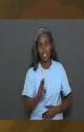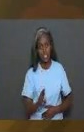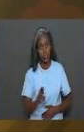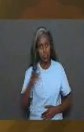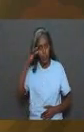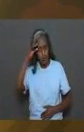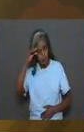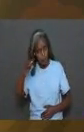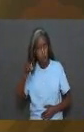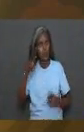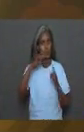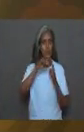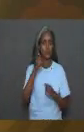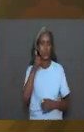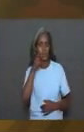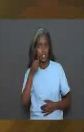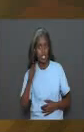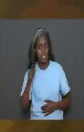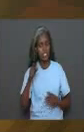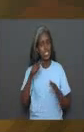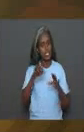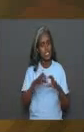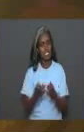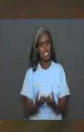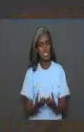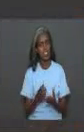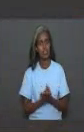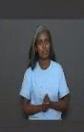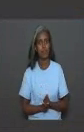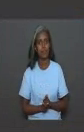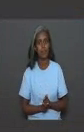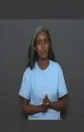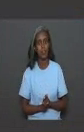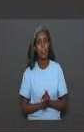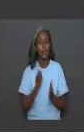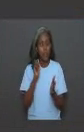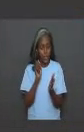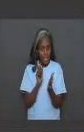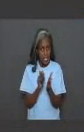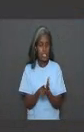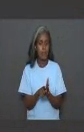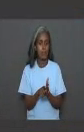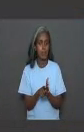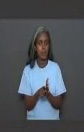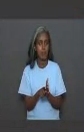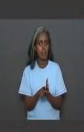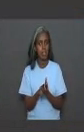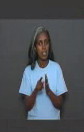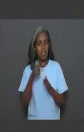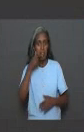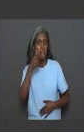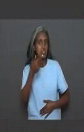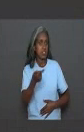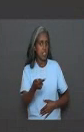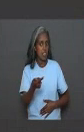of boys to girls in the class. For example, let us